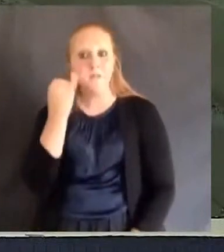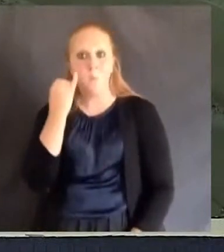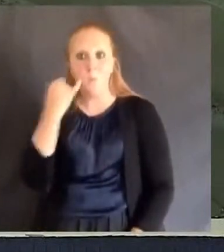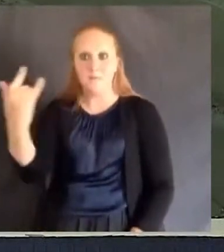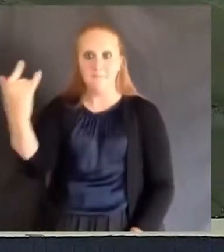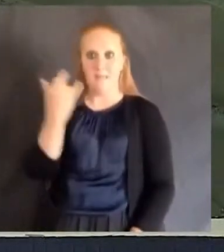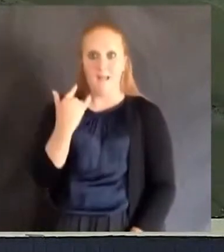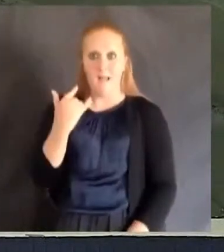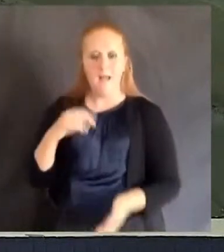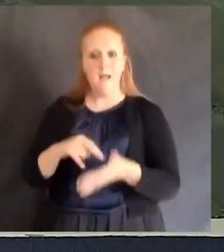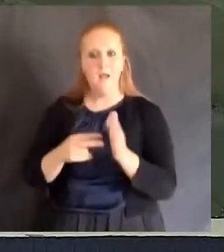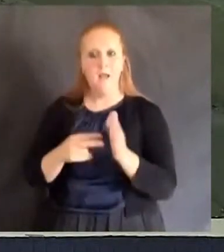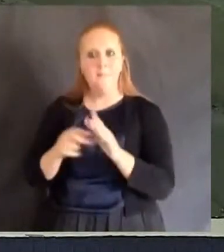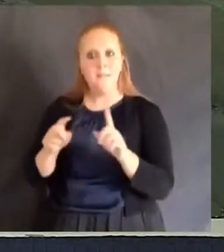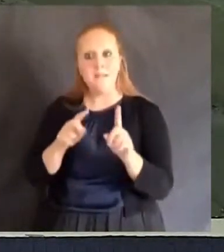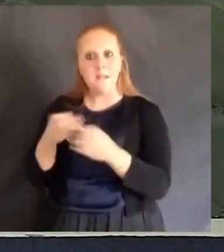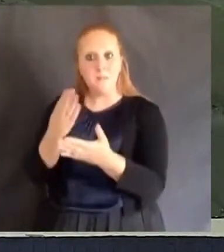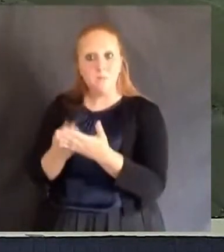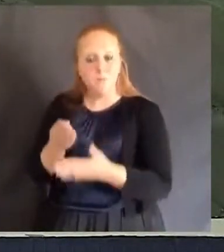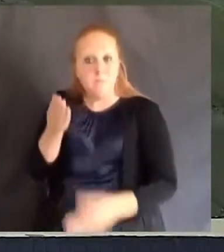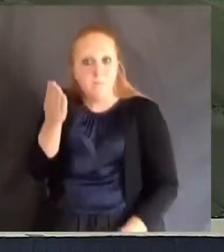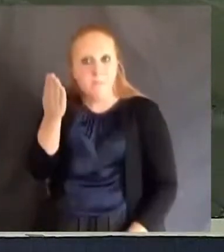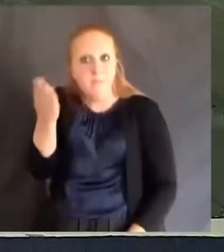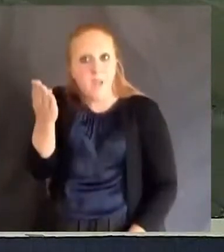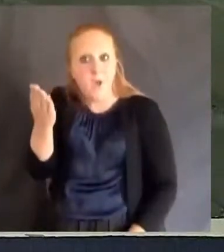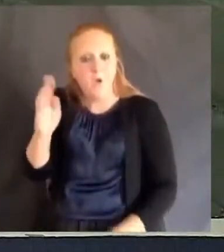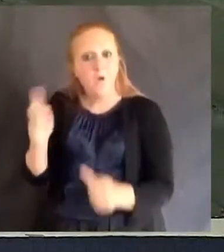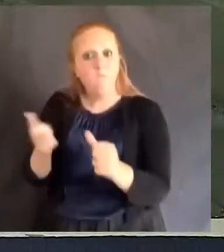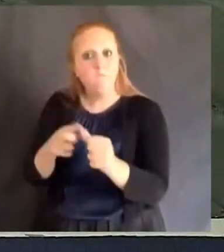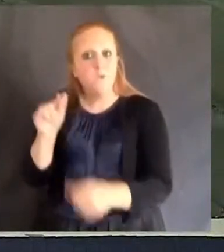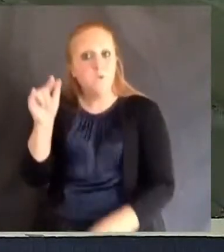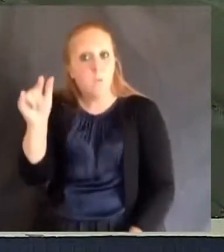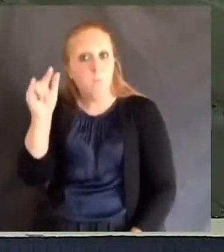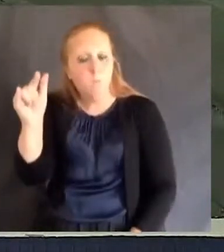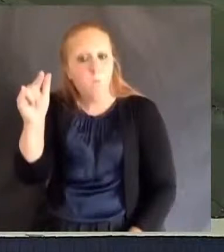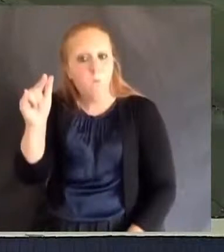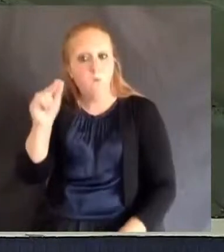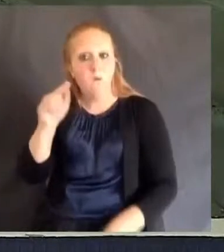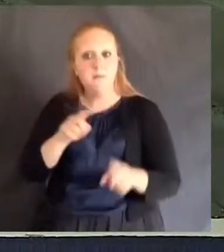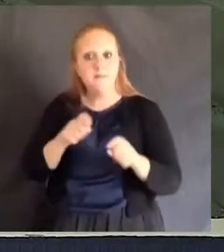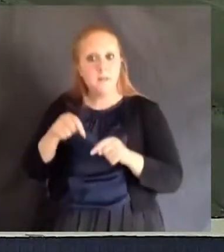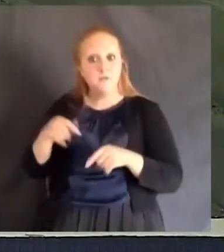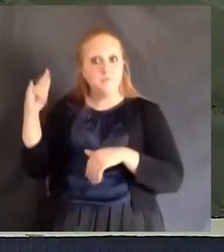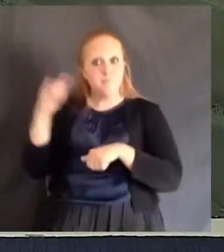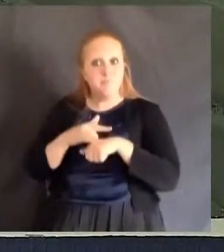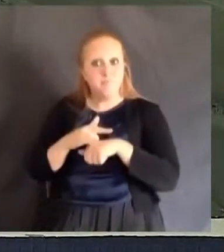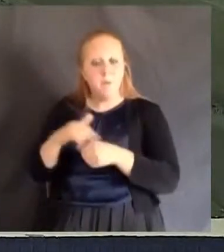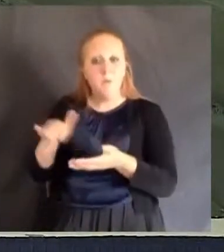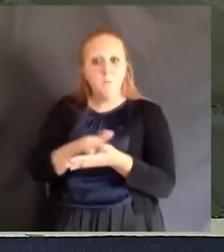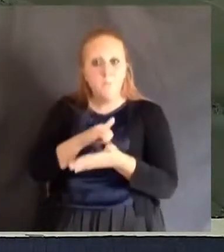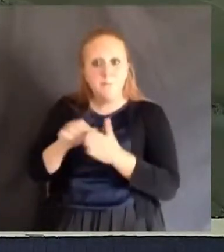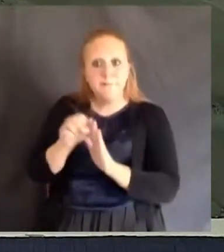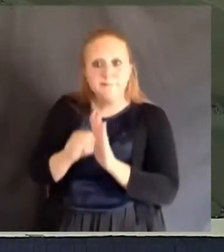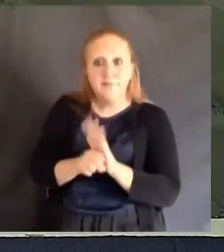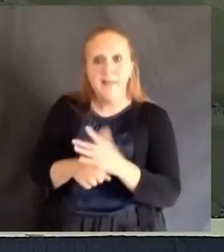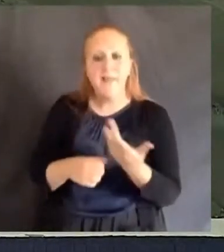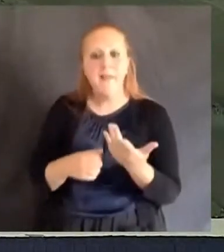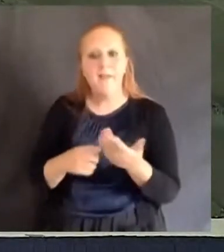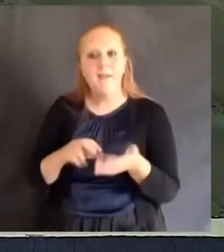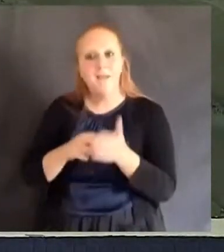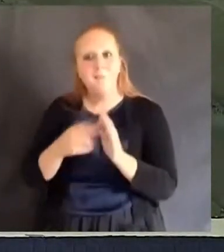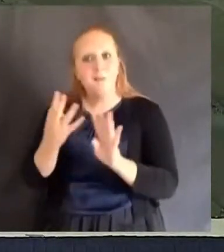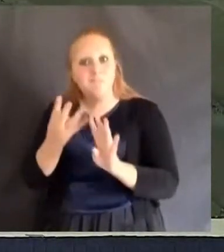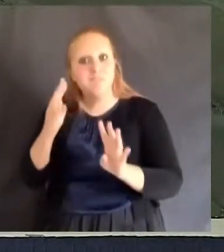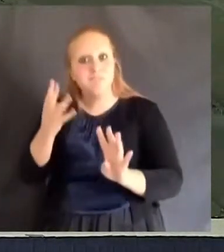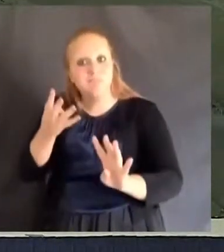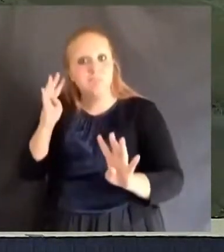And do you back up the line? I mean, it's all so. But Melissa's point is right. You